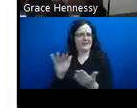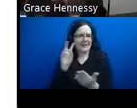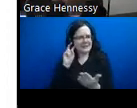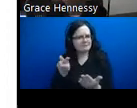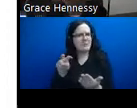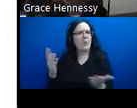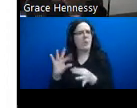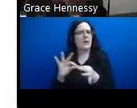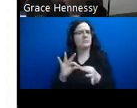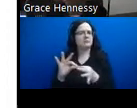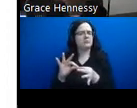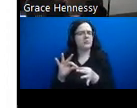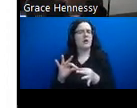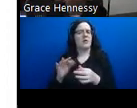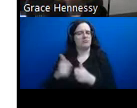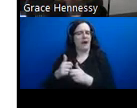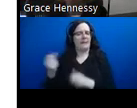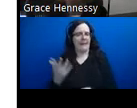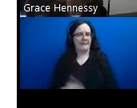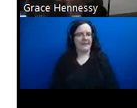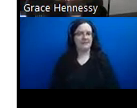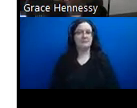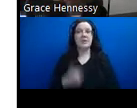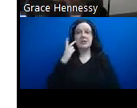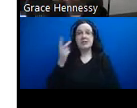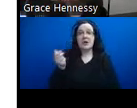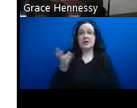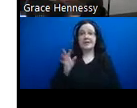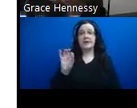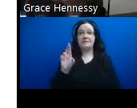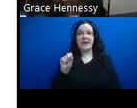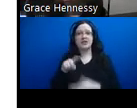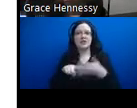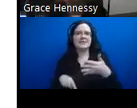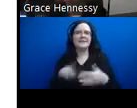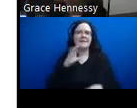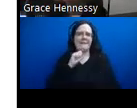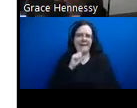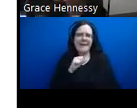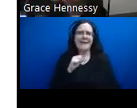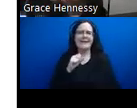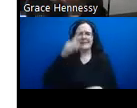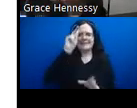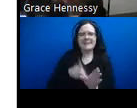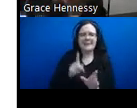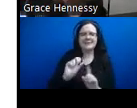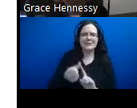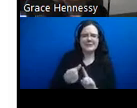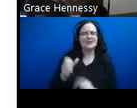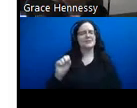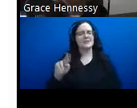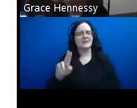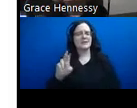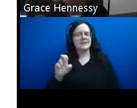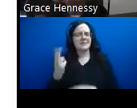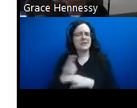gambling. And what they looked at was a number of factors, including age, psychiatric conditions, substance use, gambling activity,